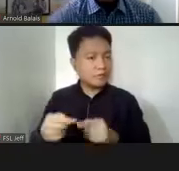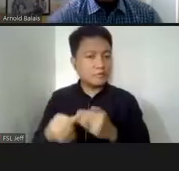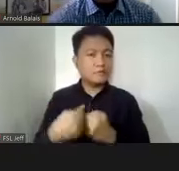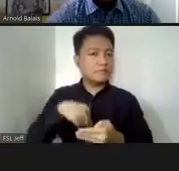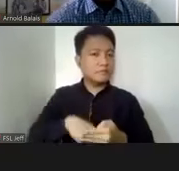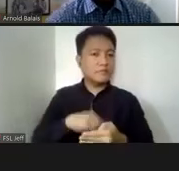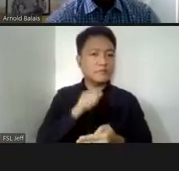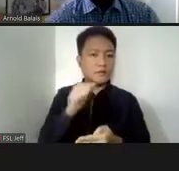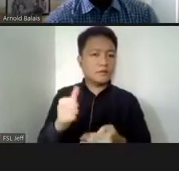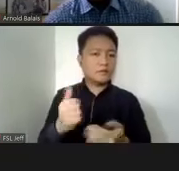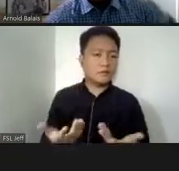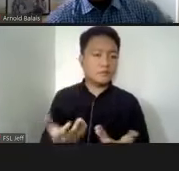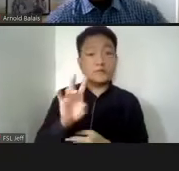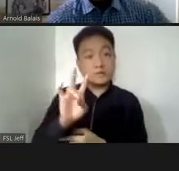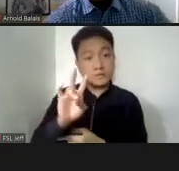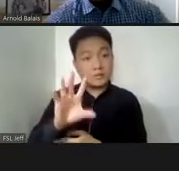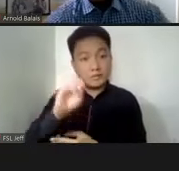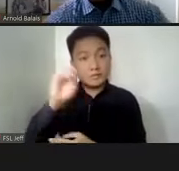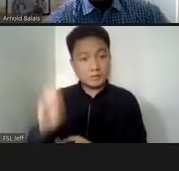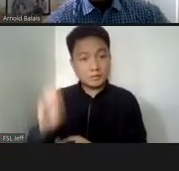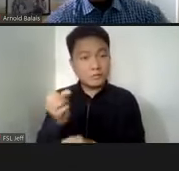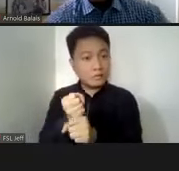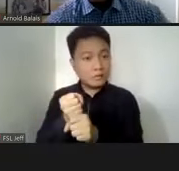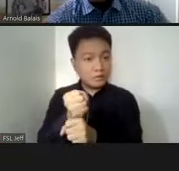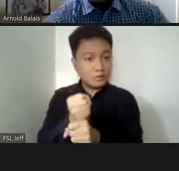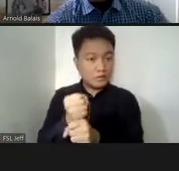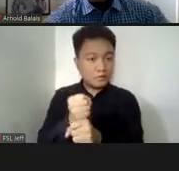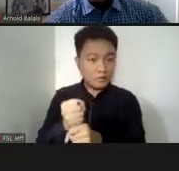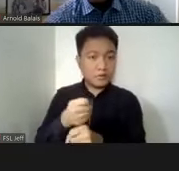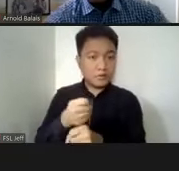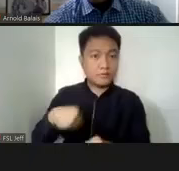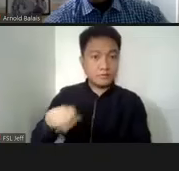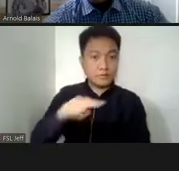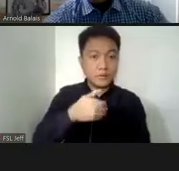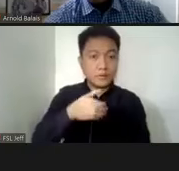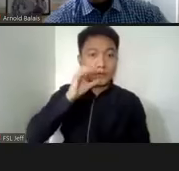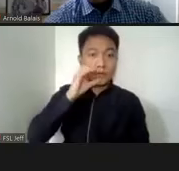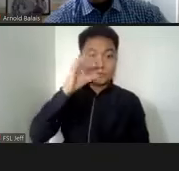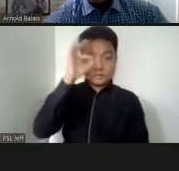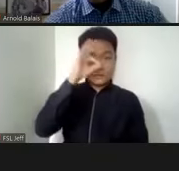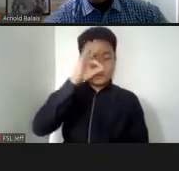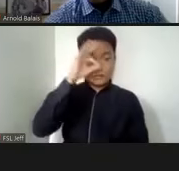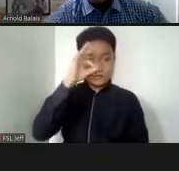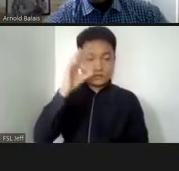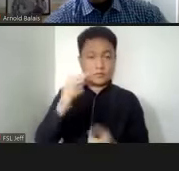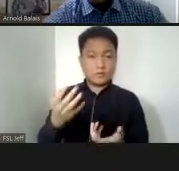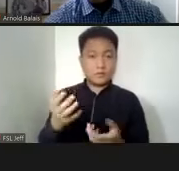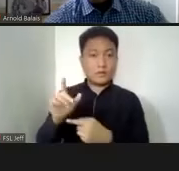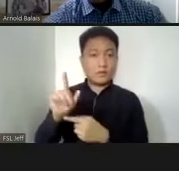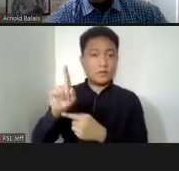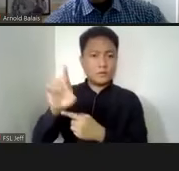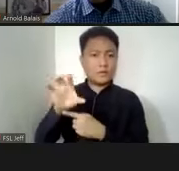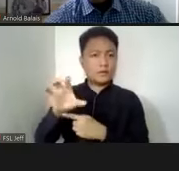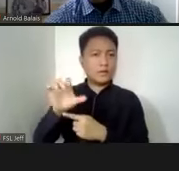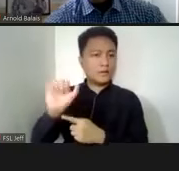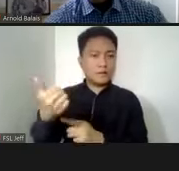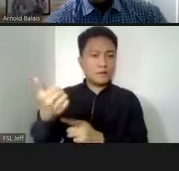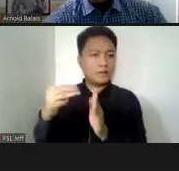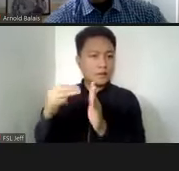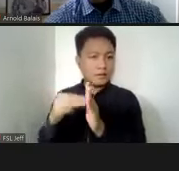with 110 million Filipinos, comes from different country, from other country. Mm-hmm. And that's why we are